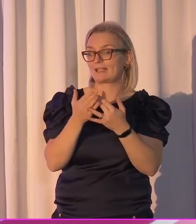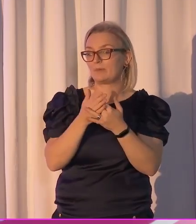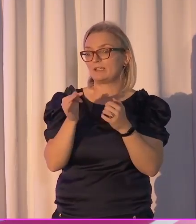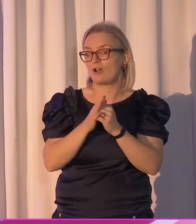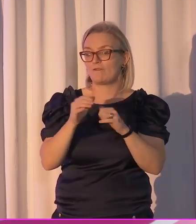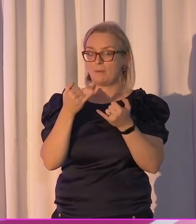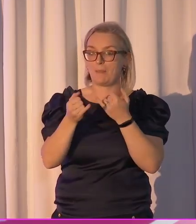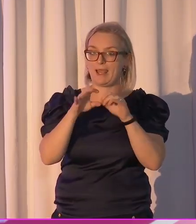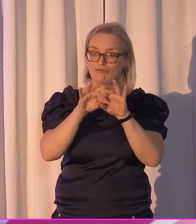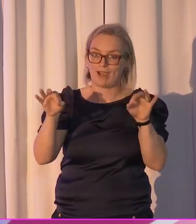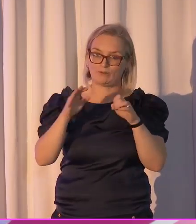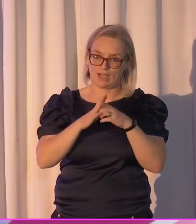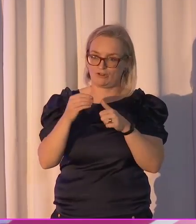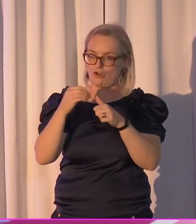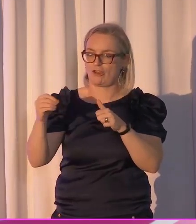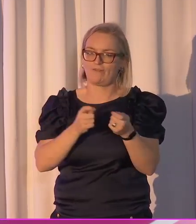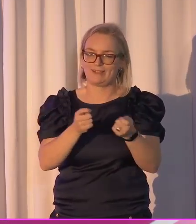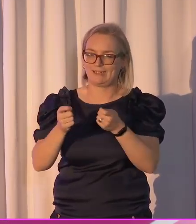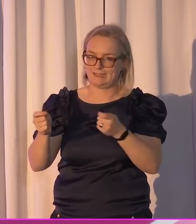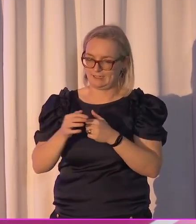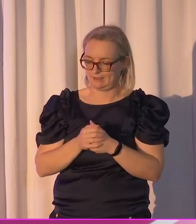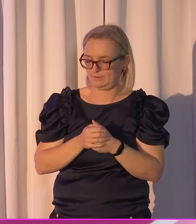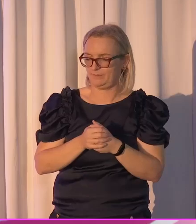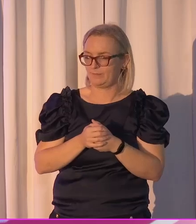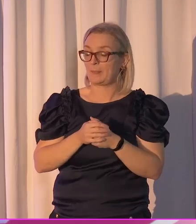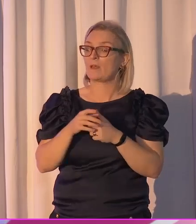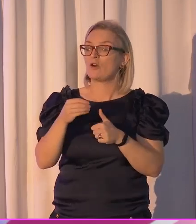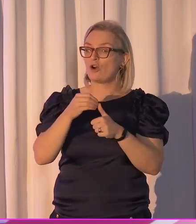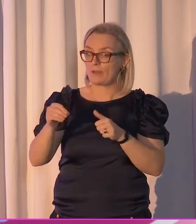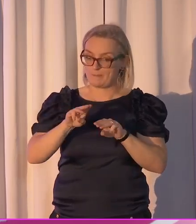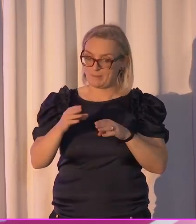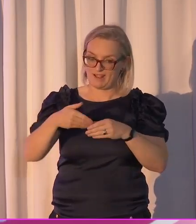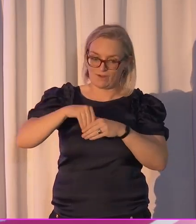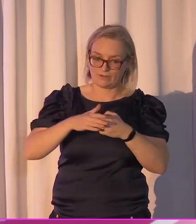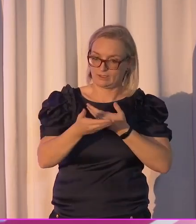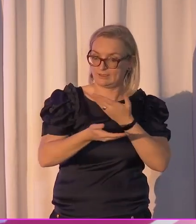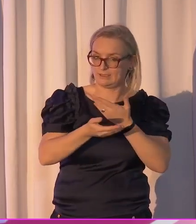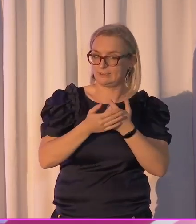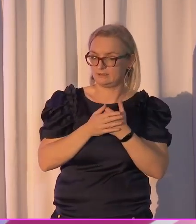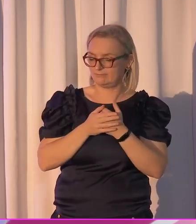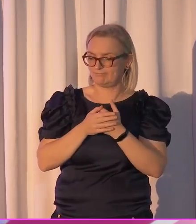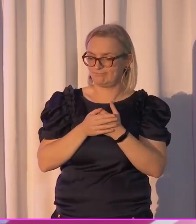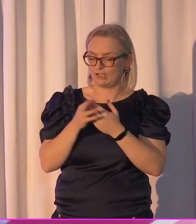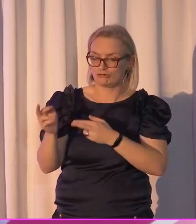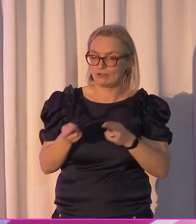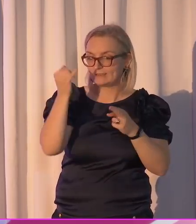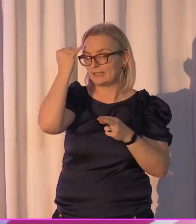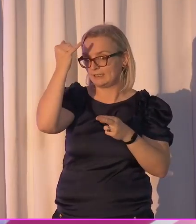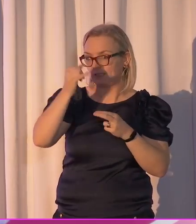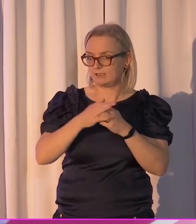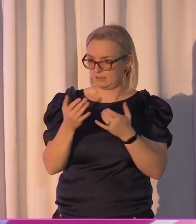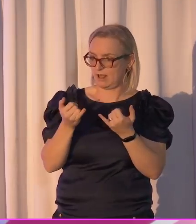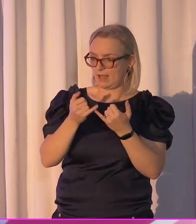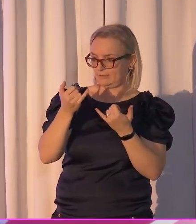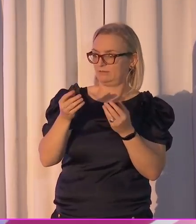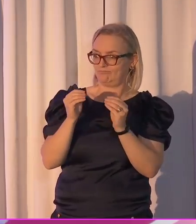facilities. Consultation participants further underscored that opportunities for social recreation and leisure activities have a